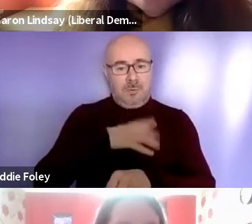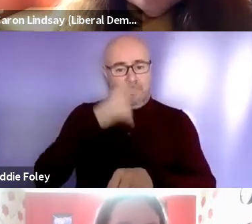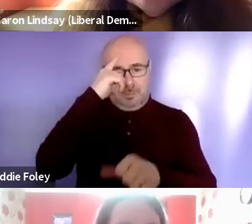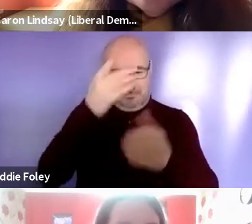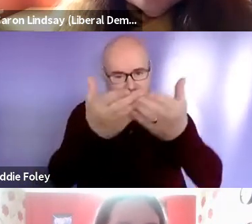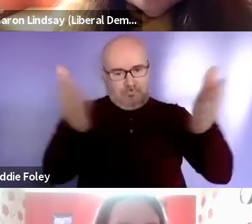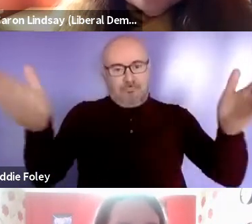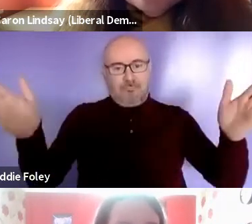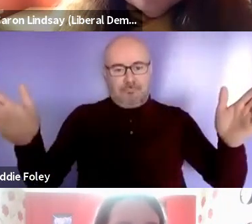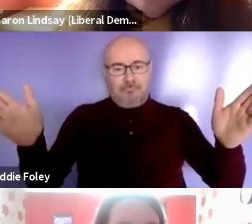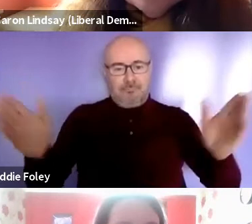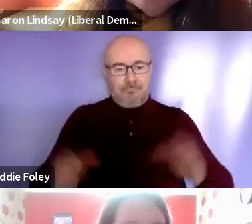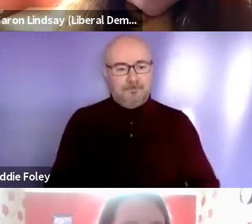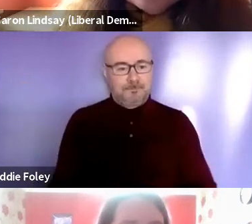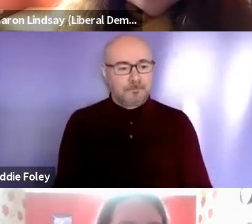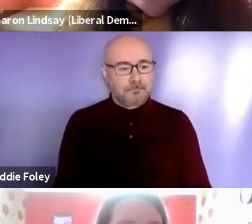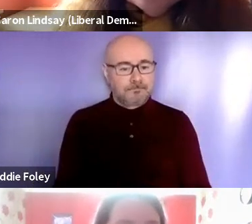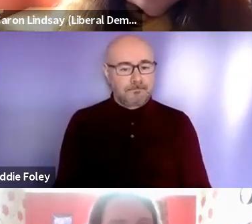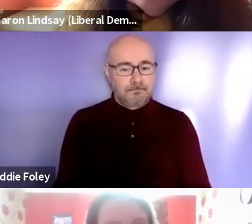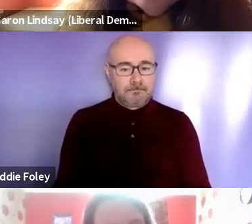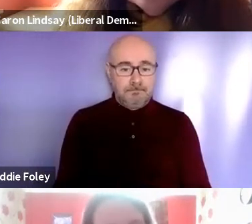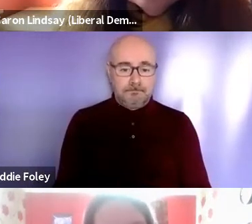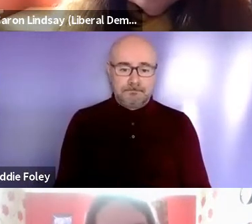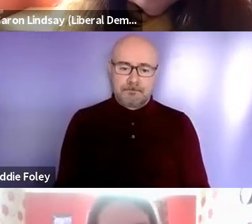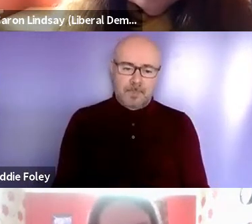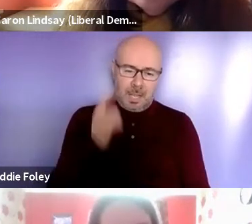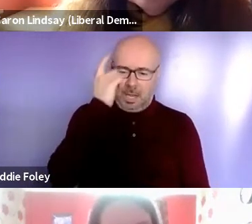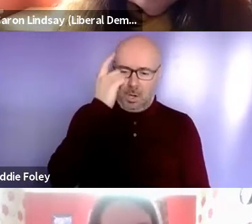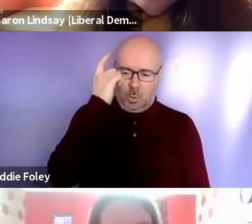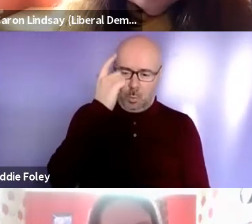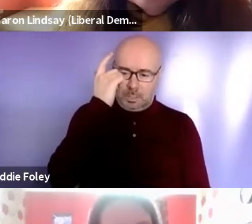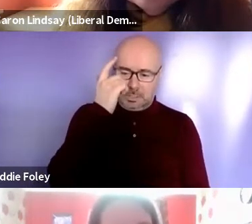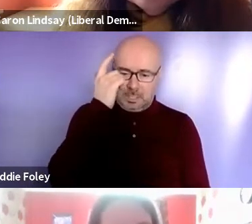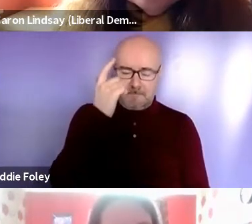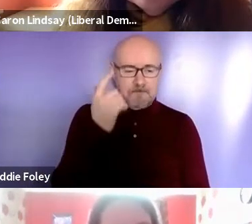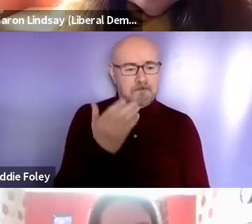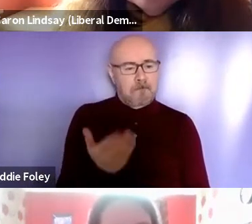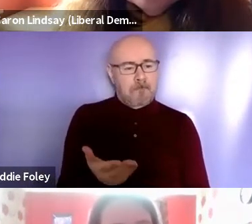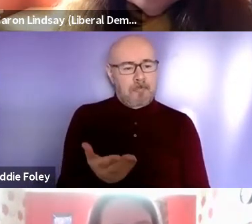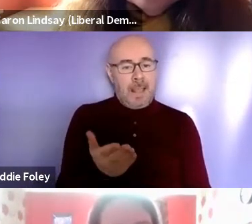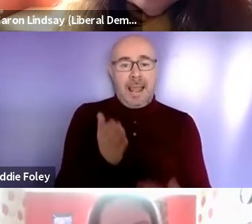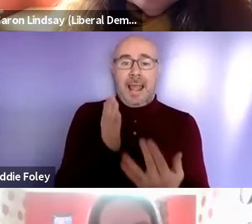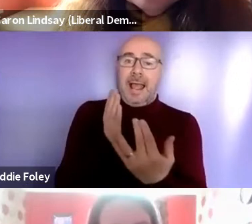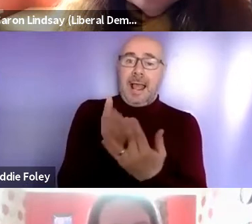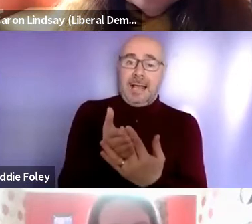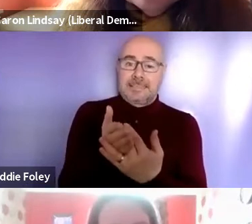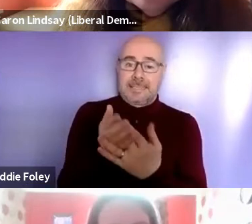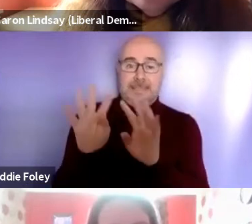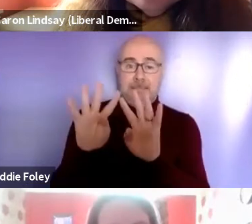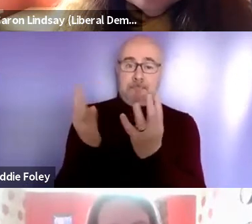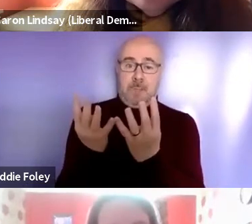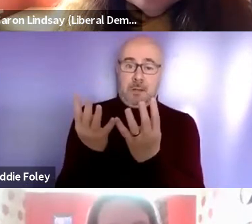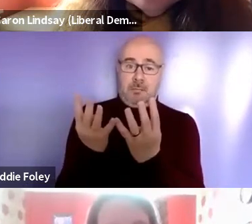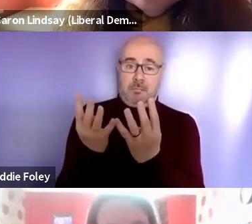anything. I wonder, though, about awareness of access panels. This is, we